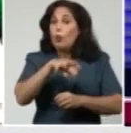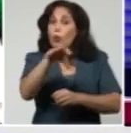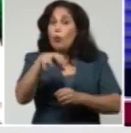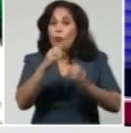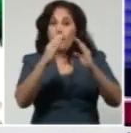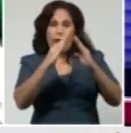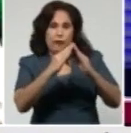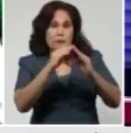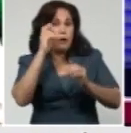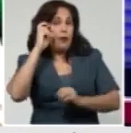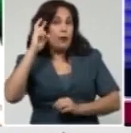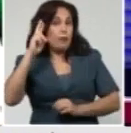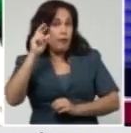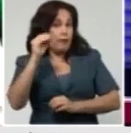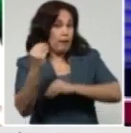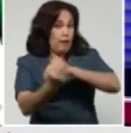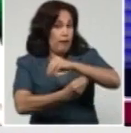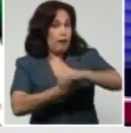being investigated.